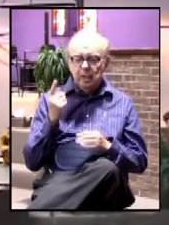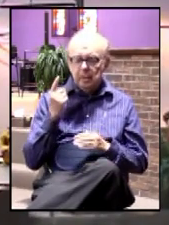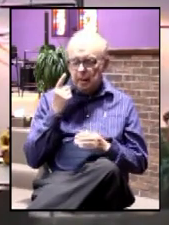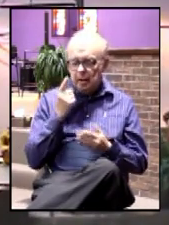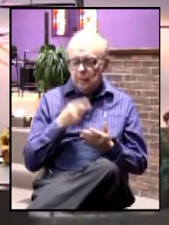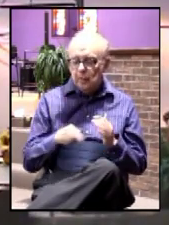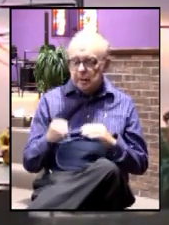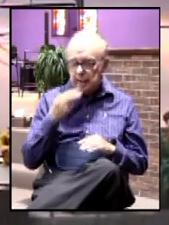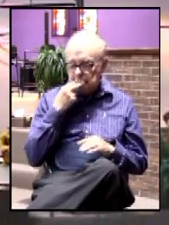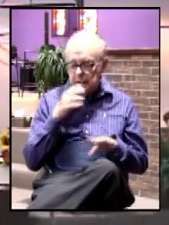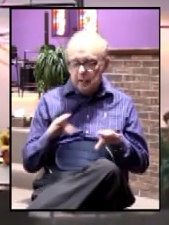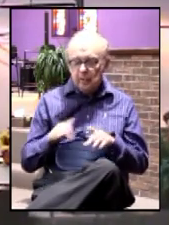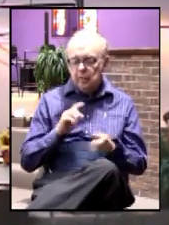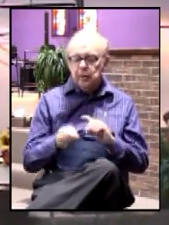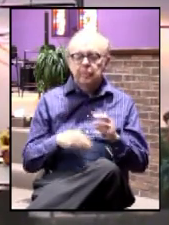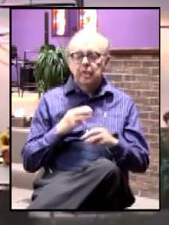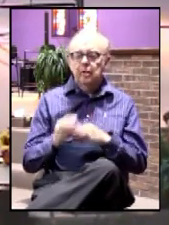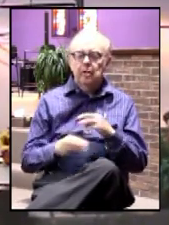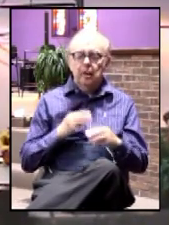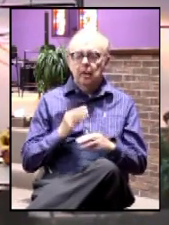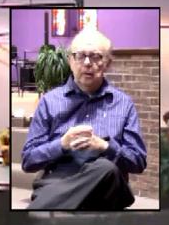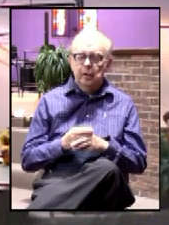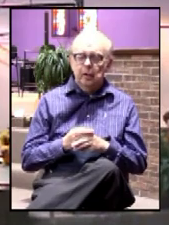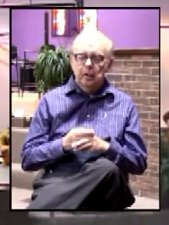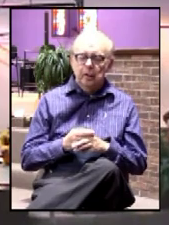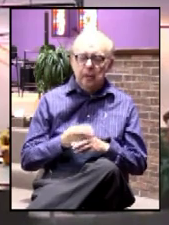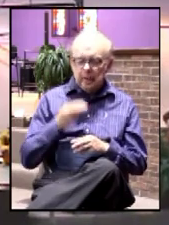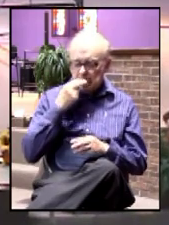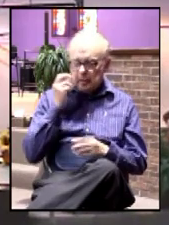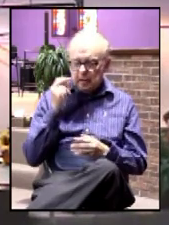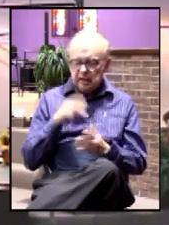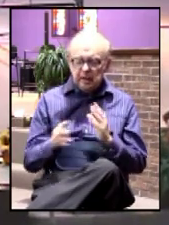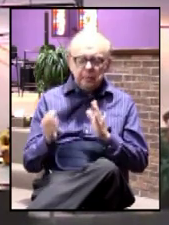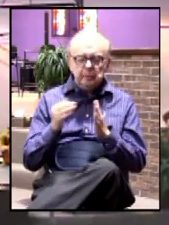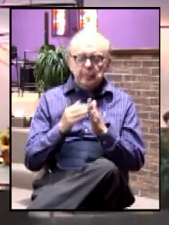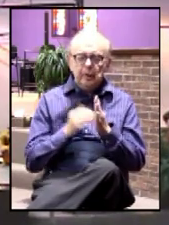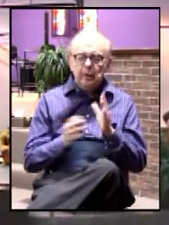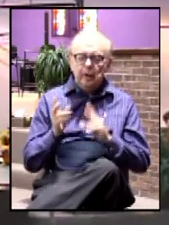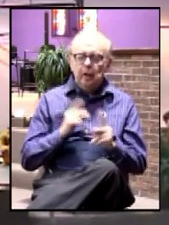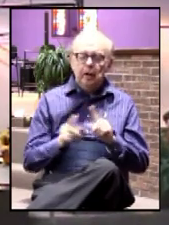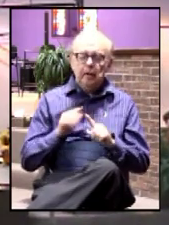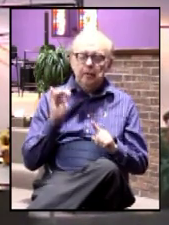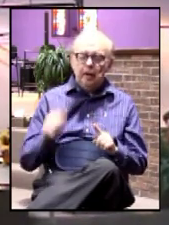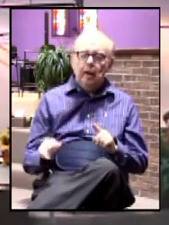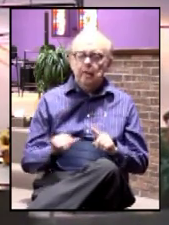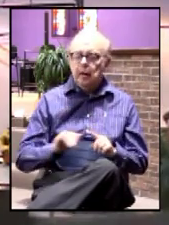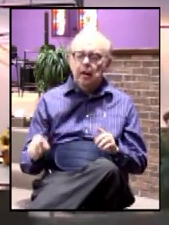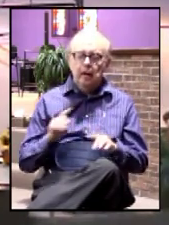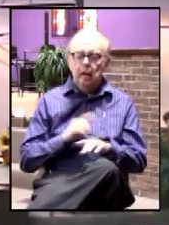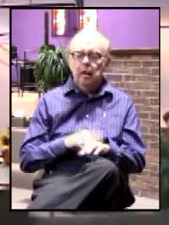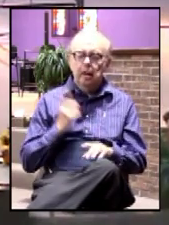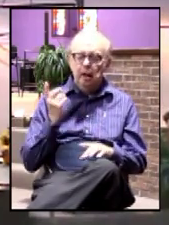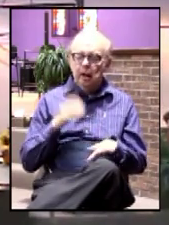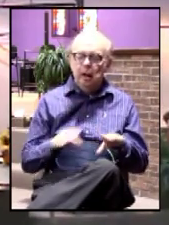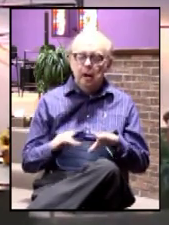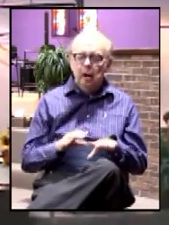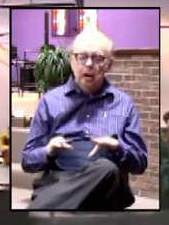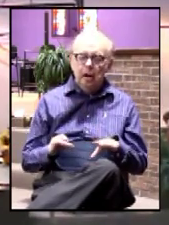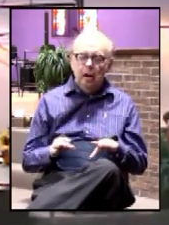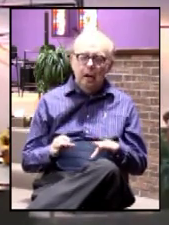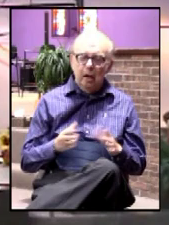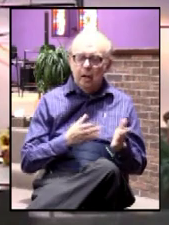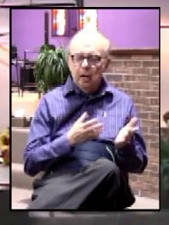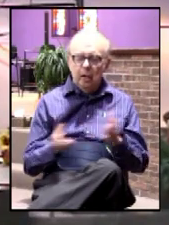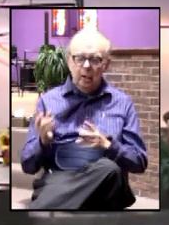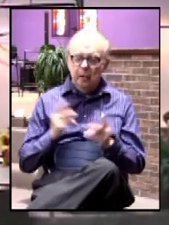and what he did in changing the world. He killed millions of people, but yet at the same time, what he did